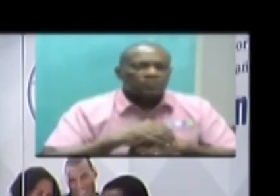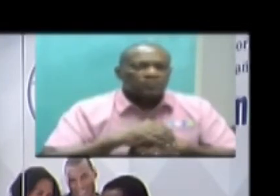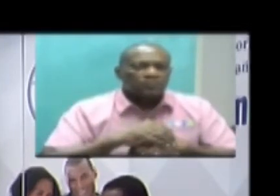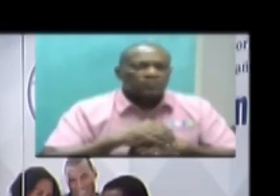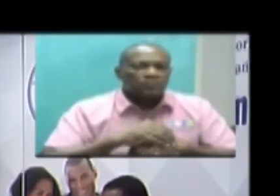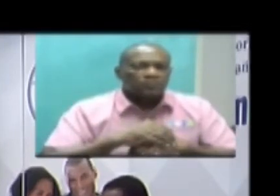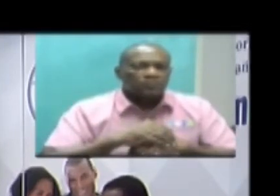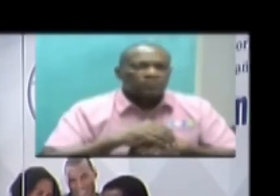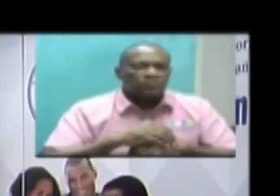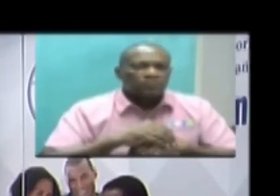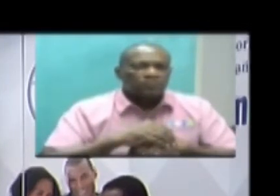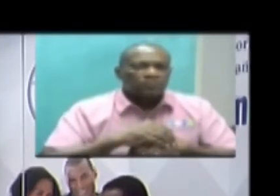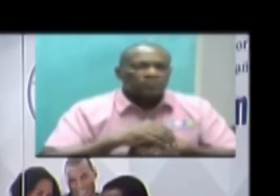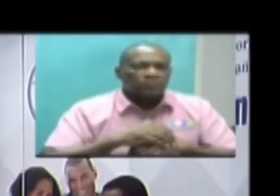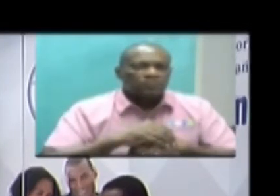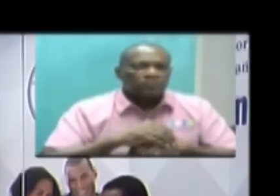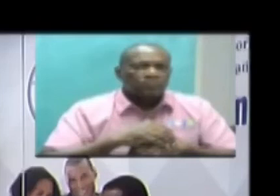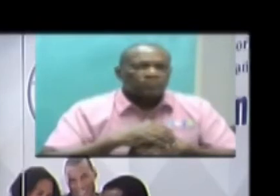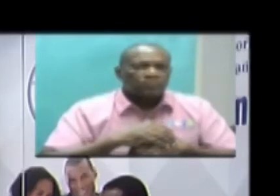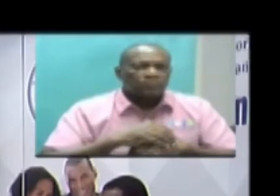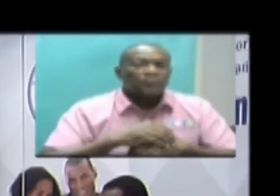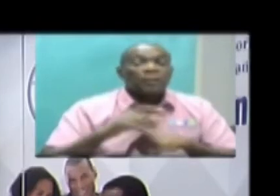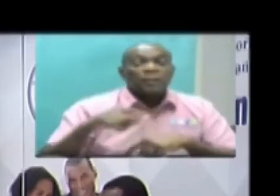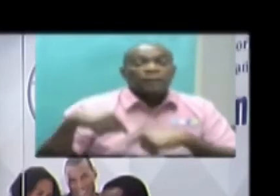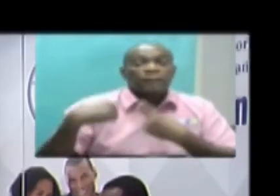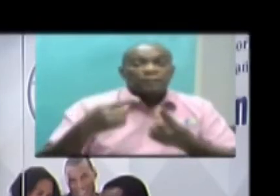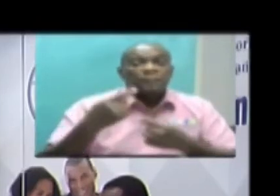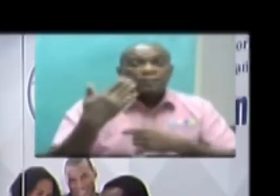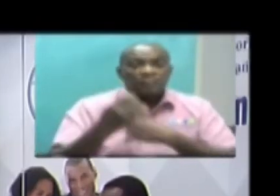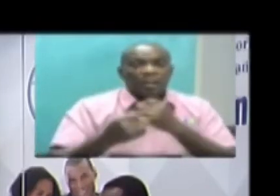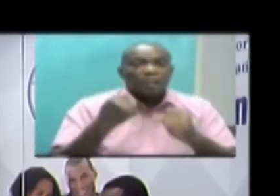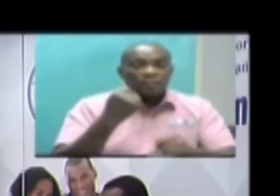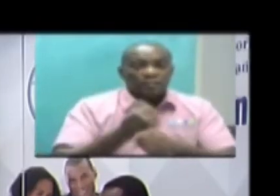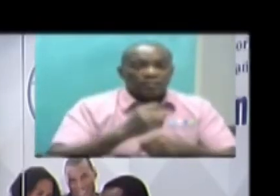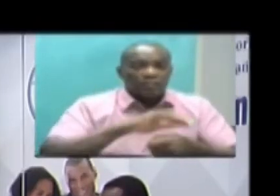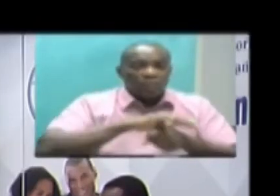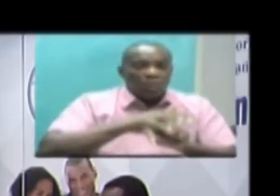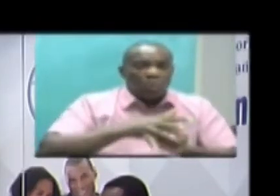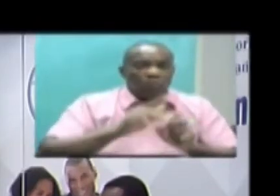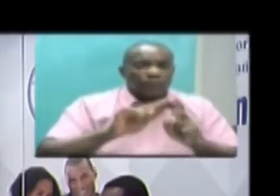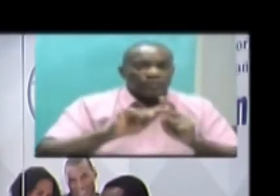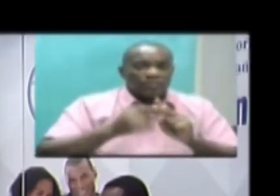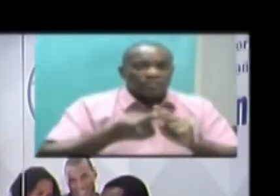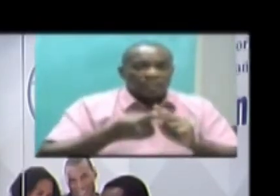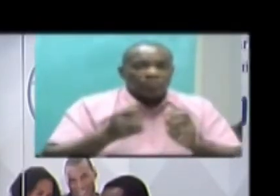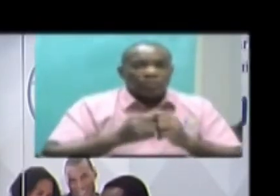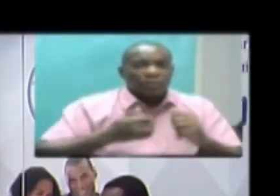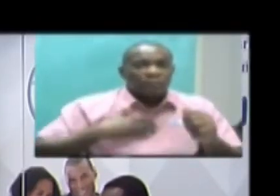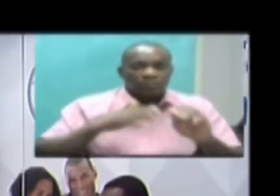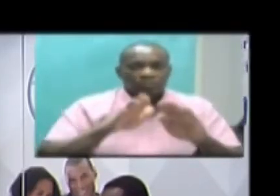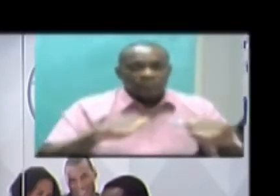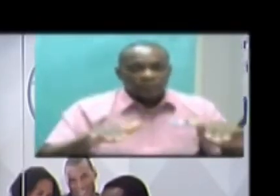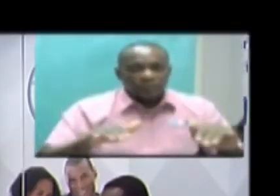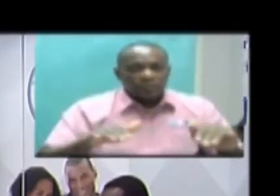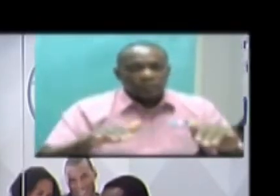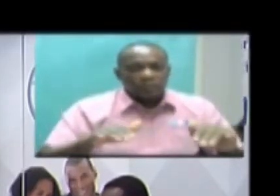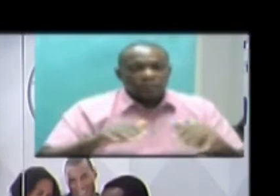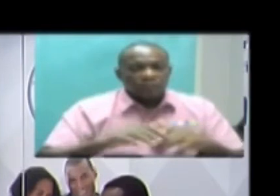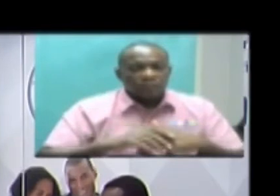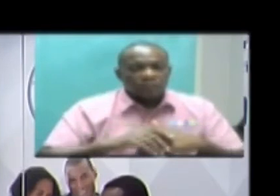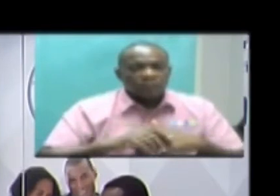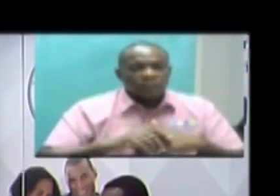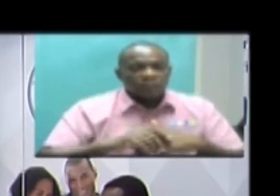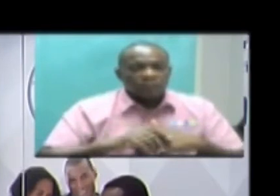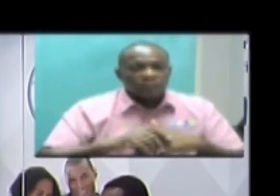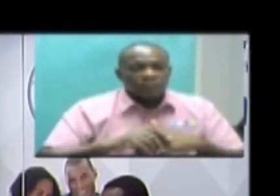from since last year when the COVID period started with my children. Right? Sure. What